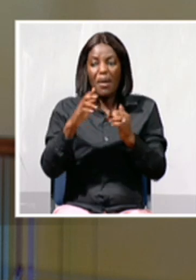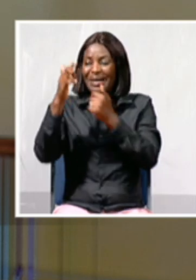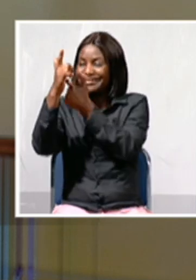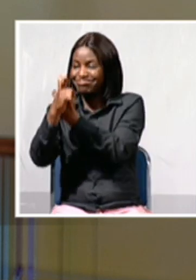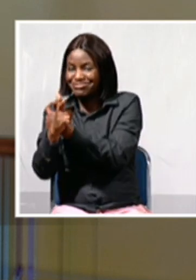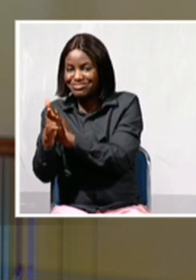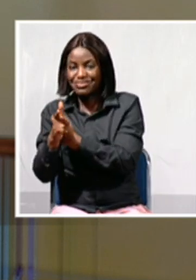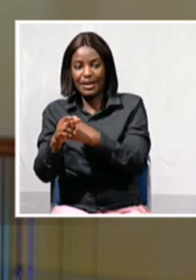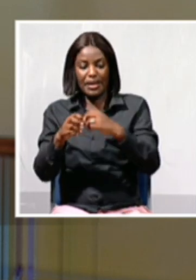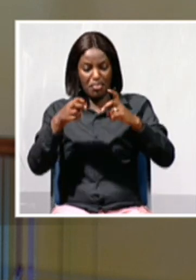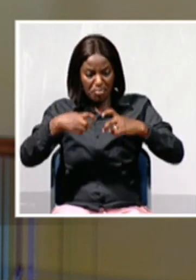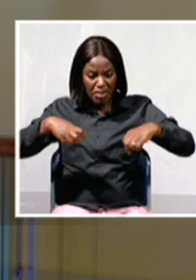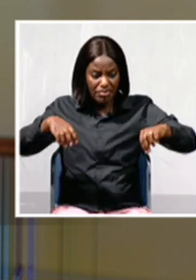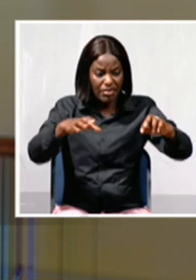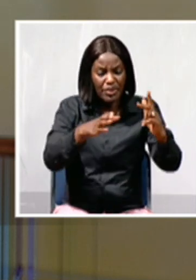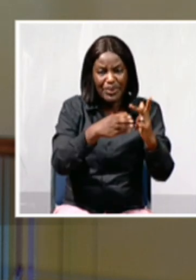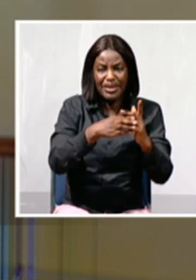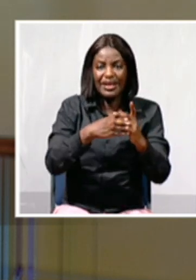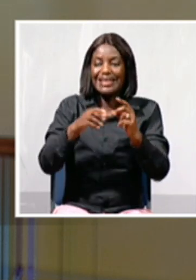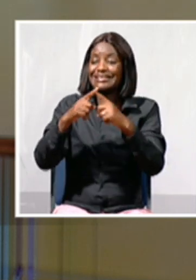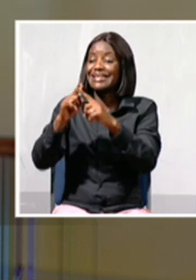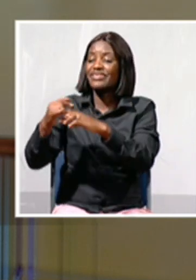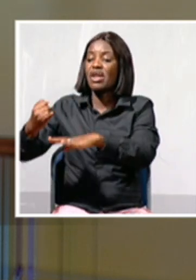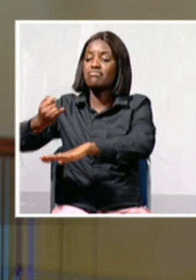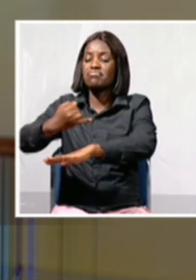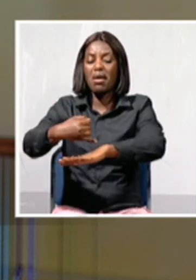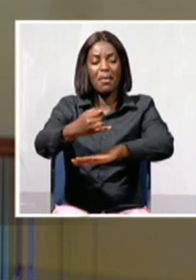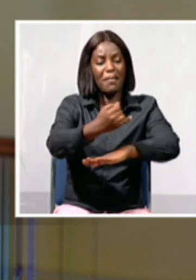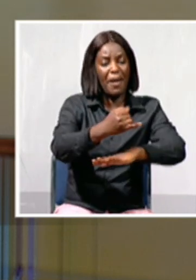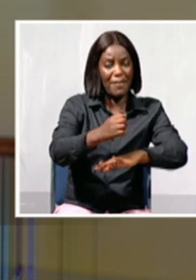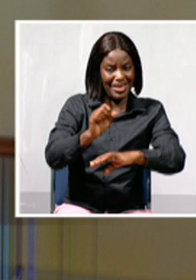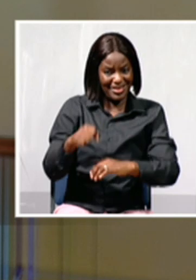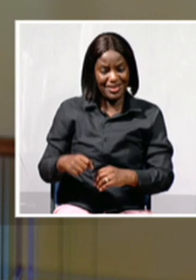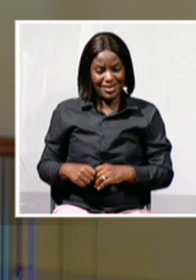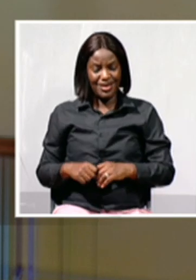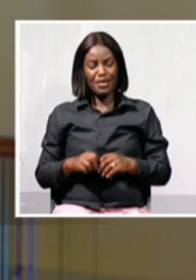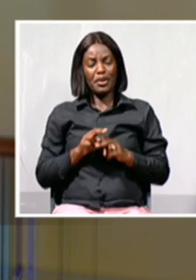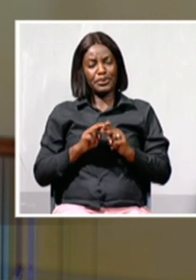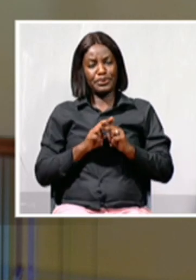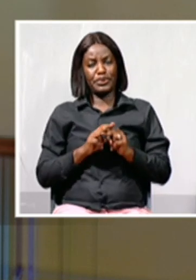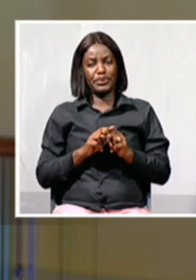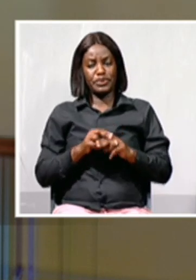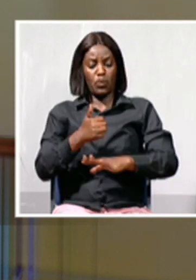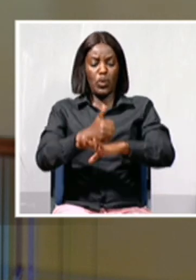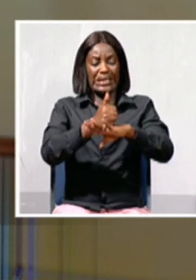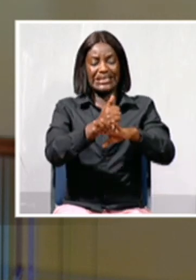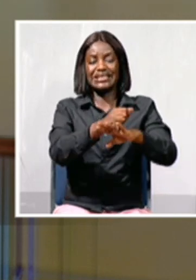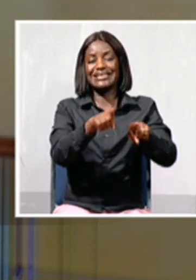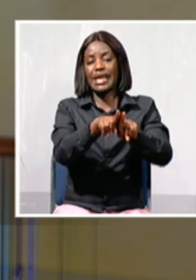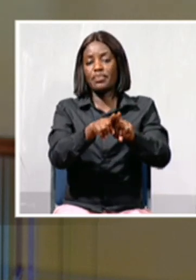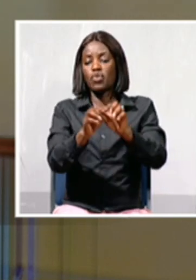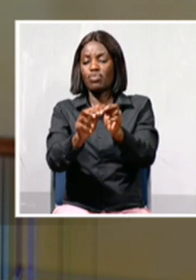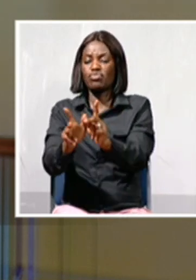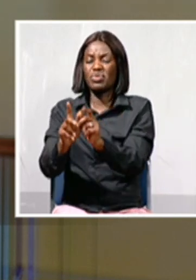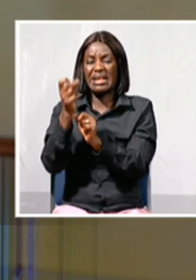communities, we must use those platforms for people to understand. So that democracy and voting is not a